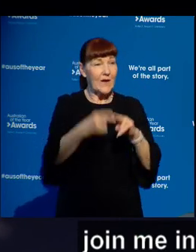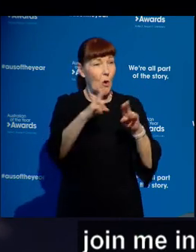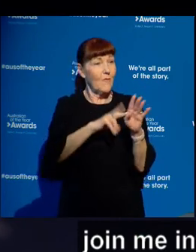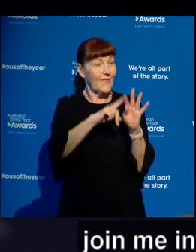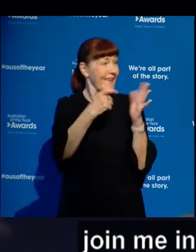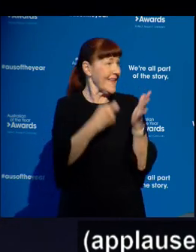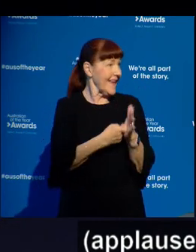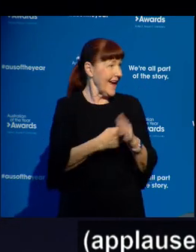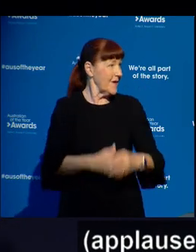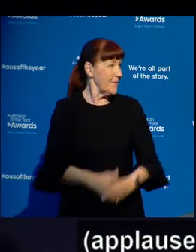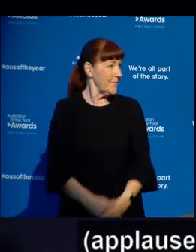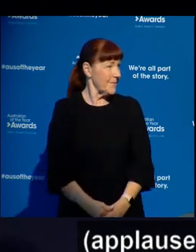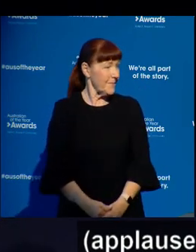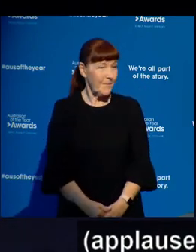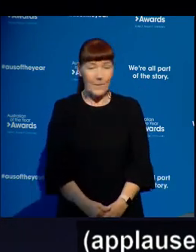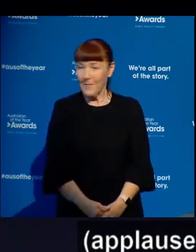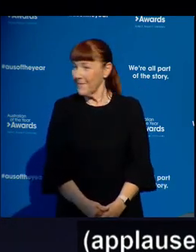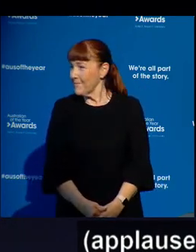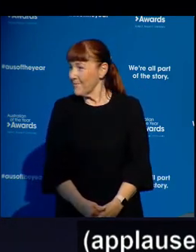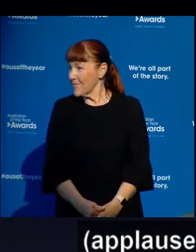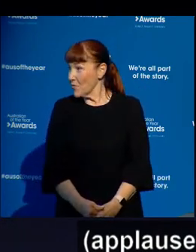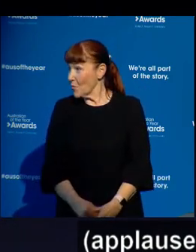Year.